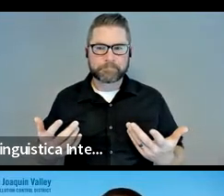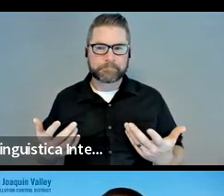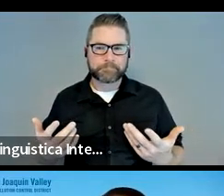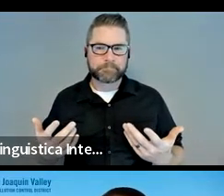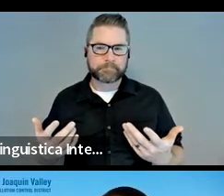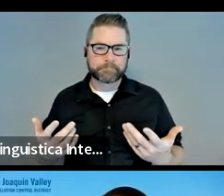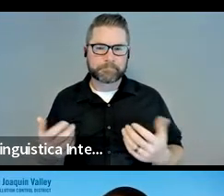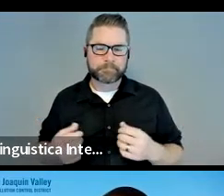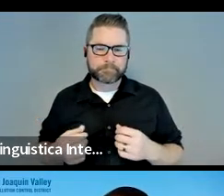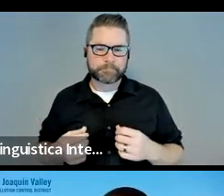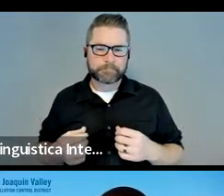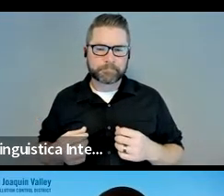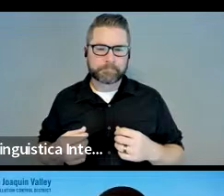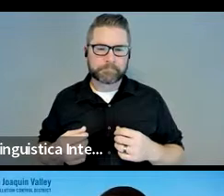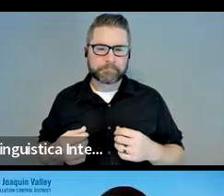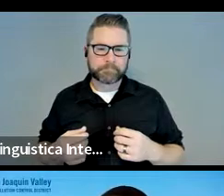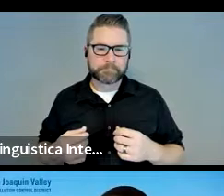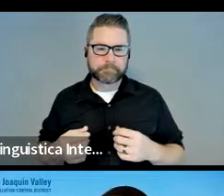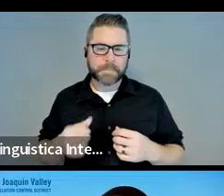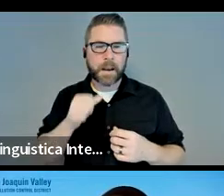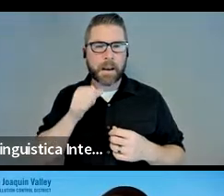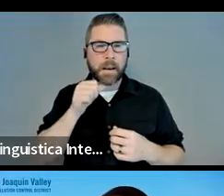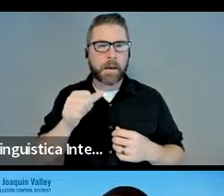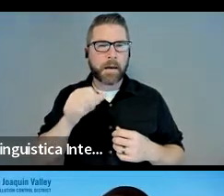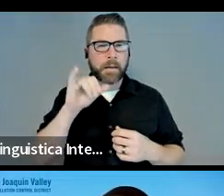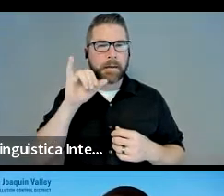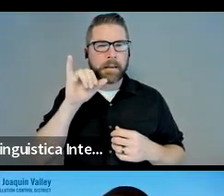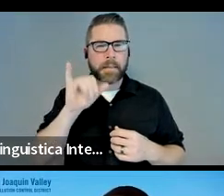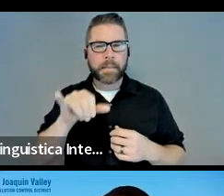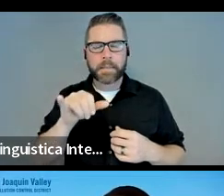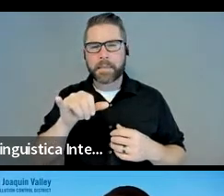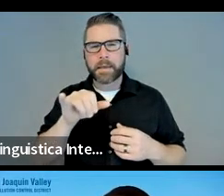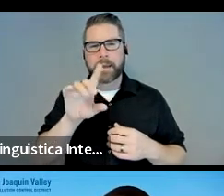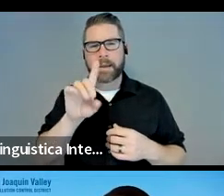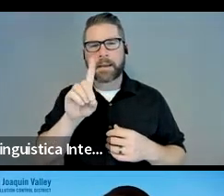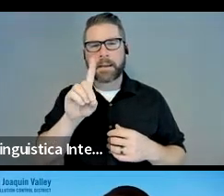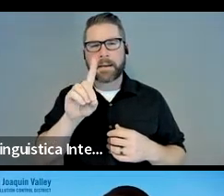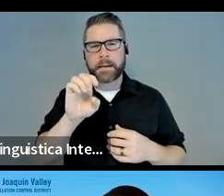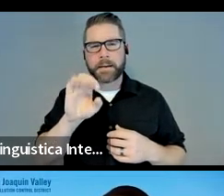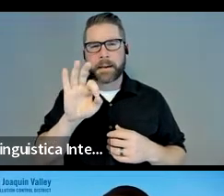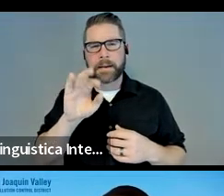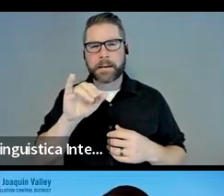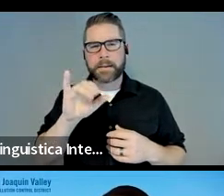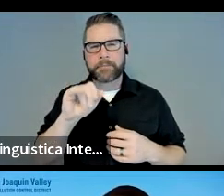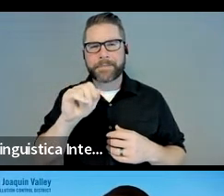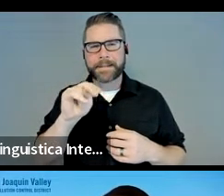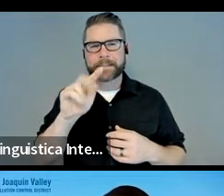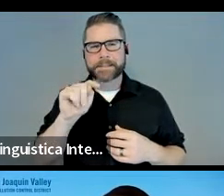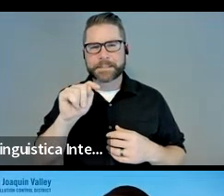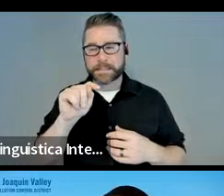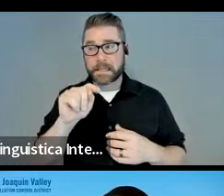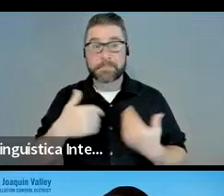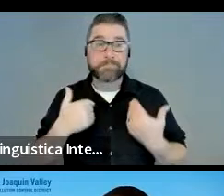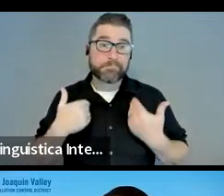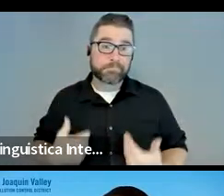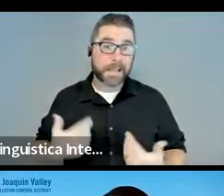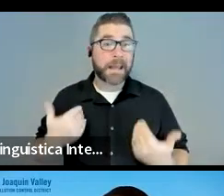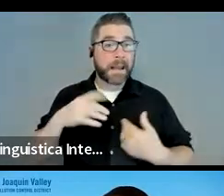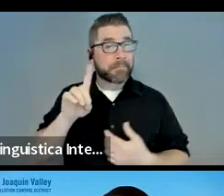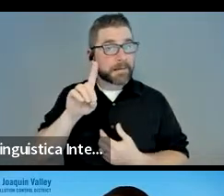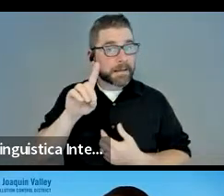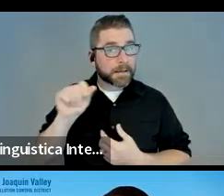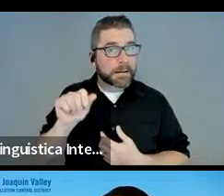at the person with disability and then have a hard time mobility. This